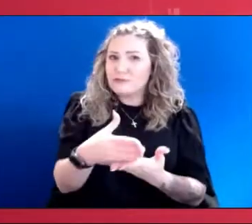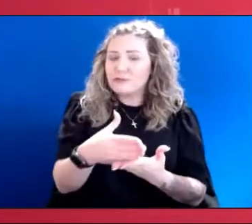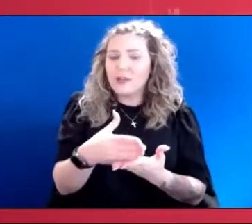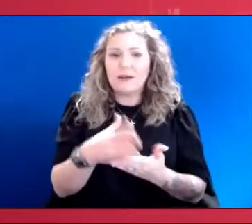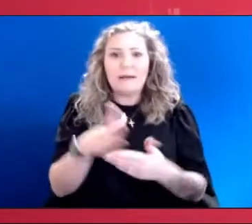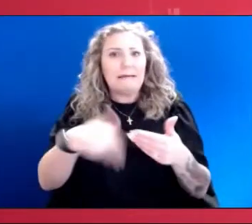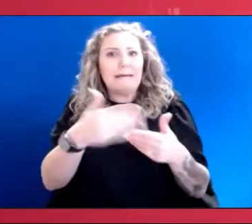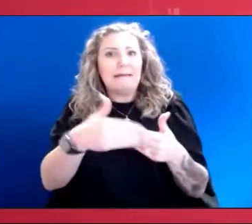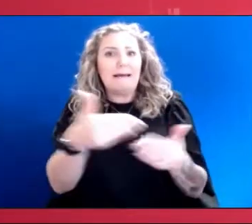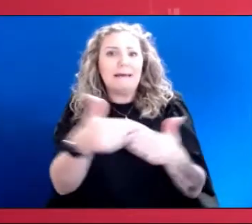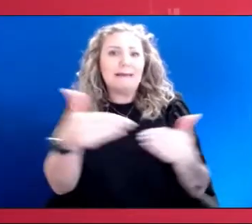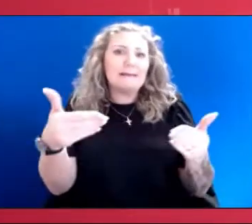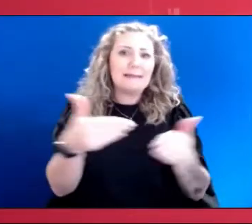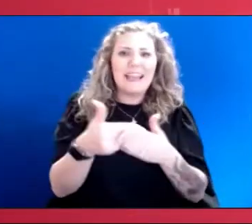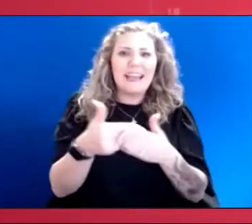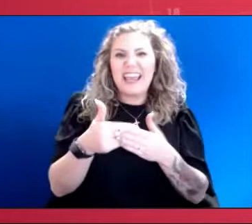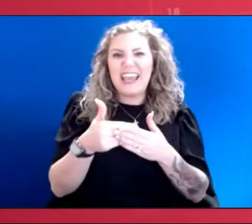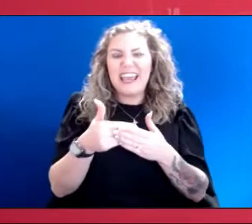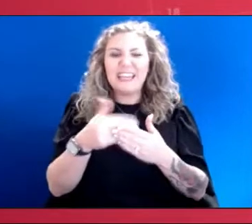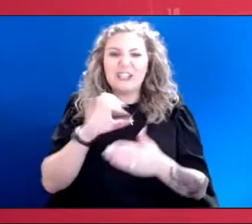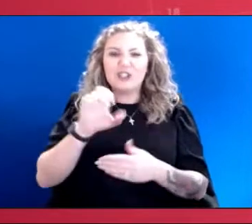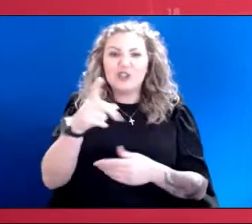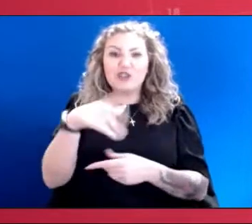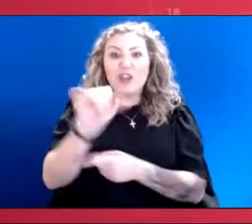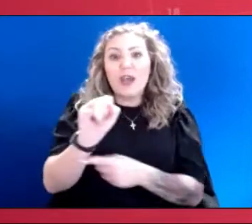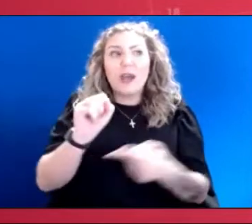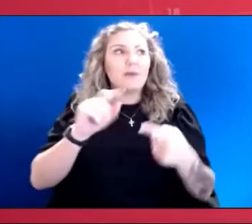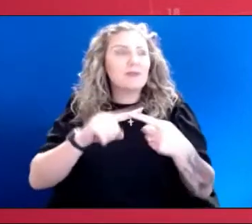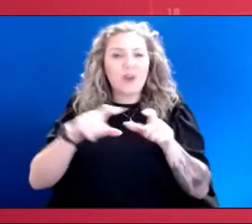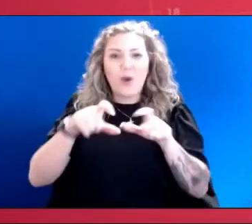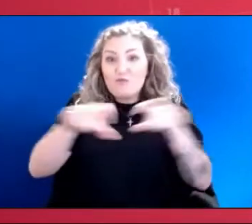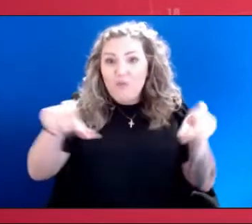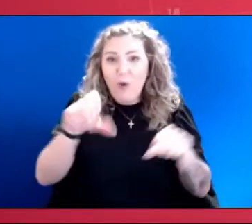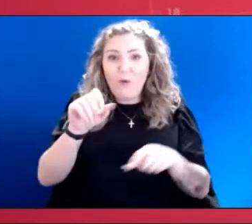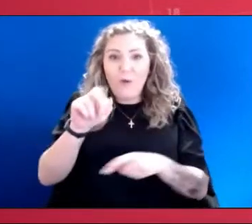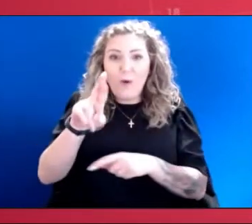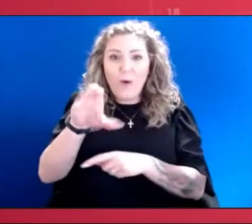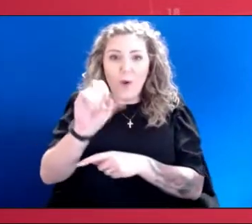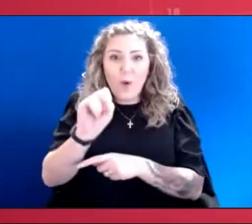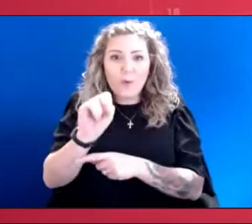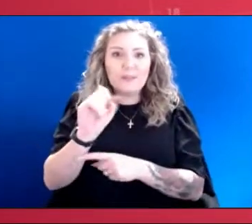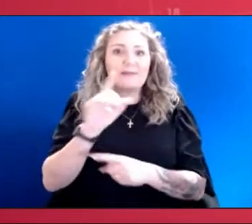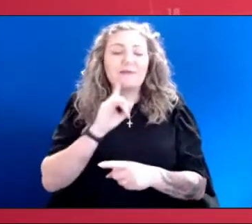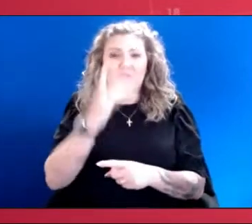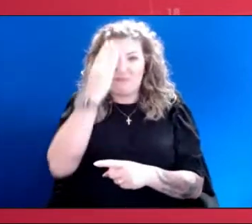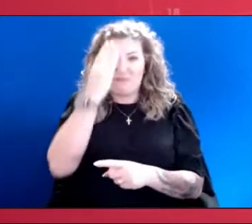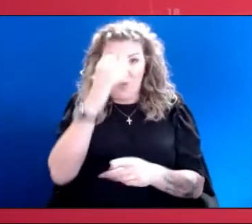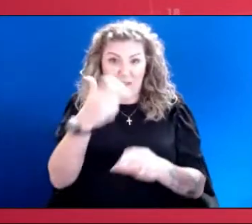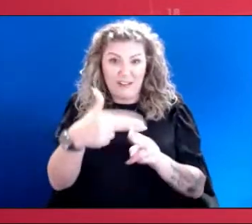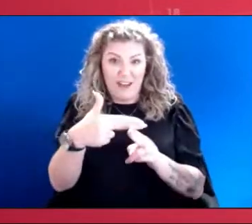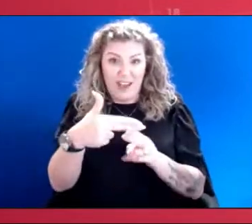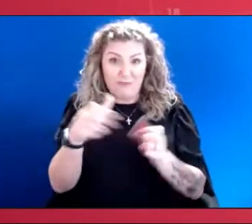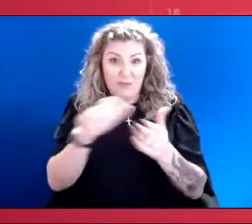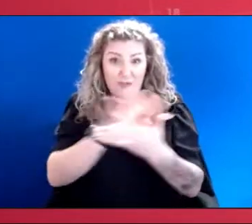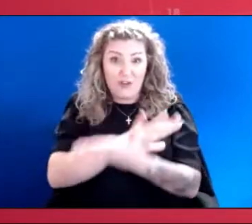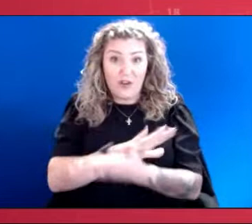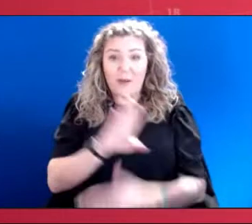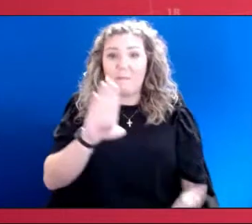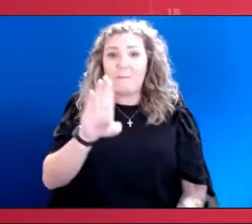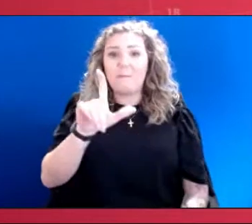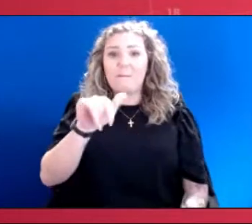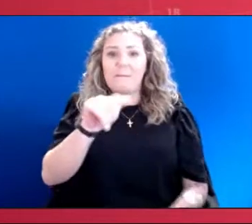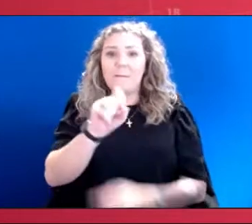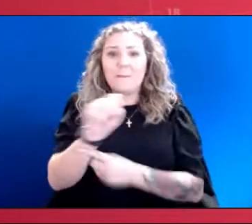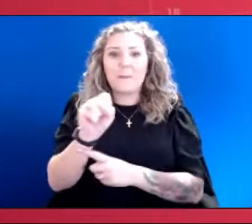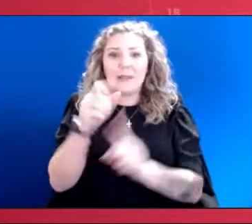whole canister of chips, a row of Oreos. Did you know there's a name for the cause of this? It's called the bliss point. We